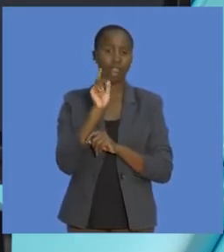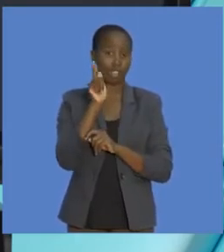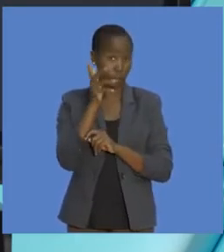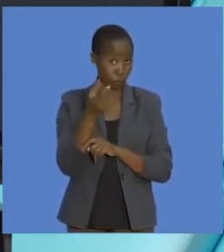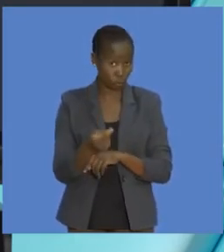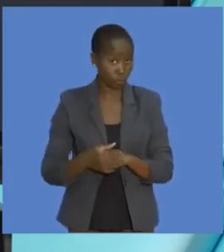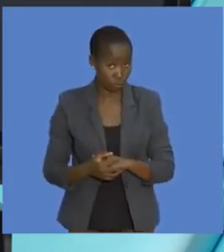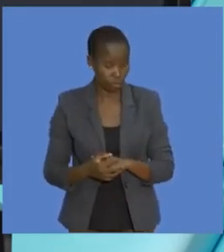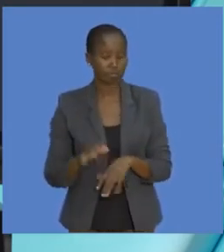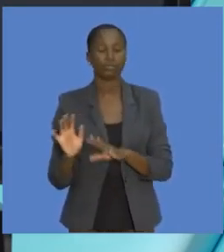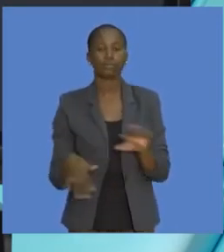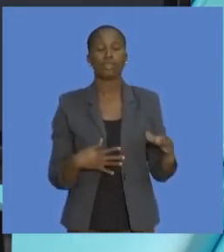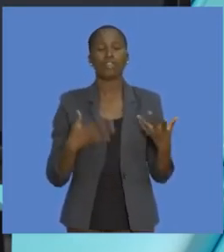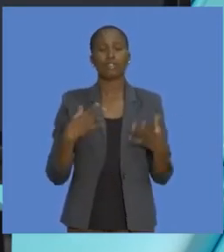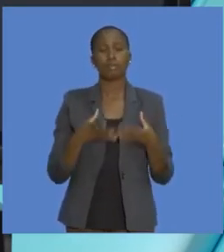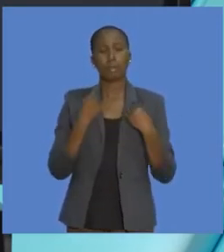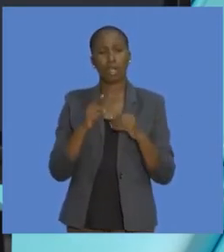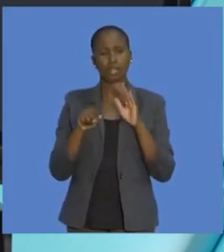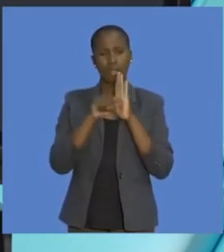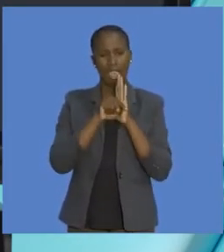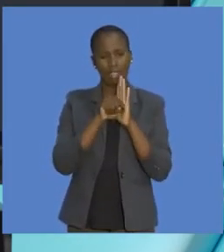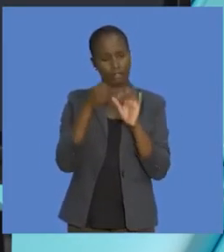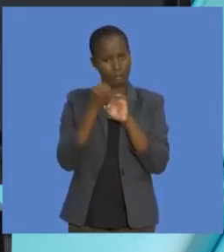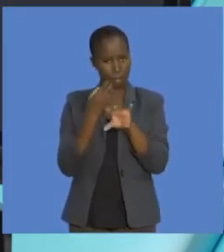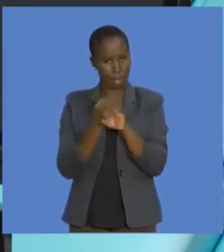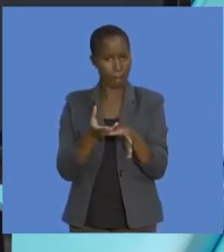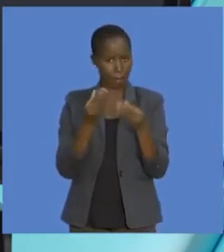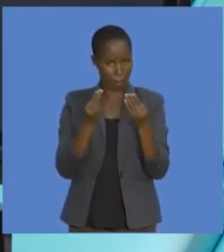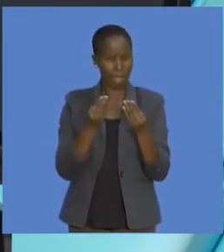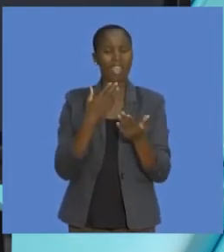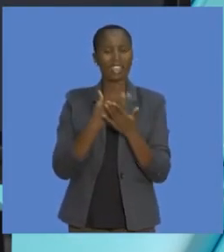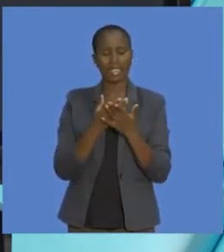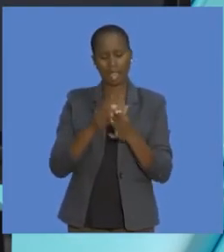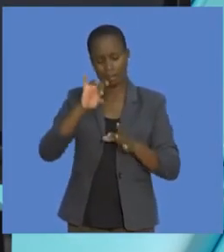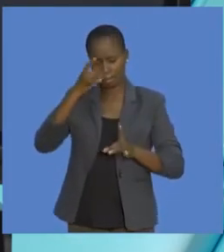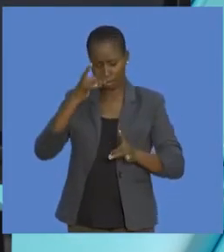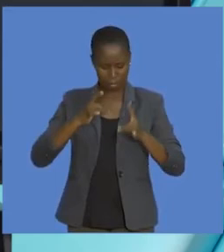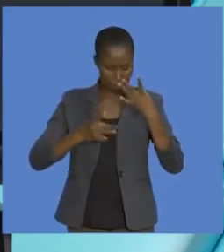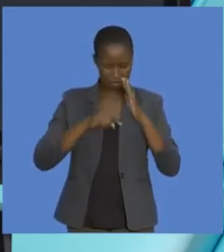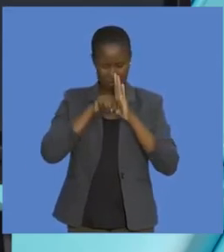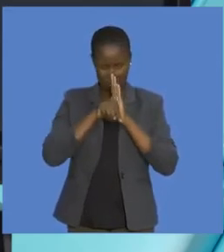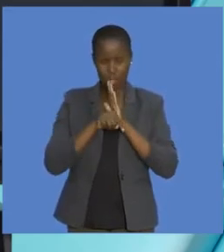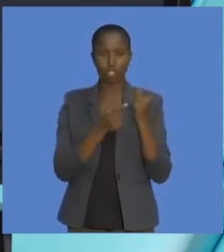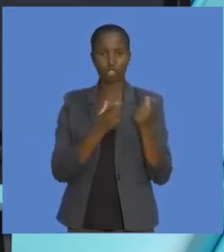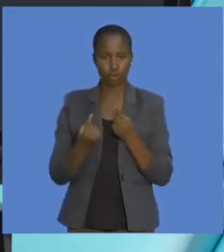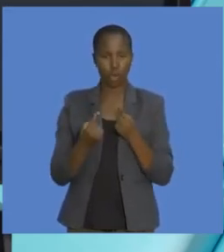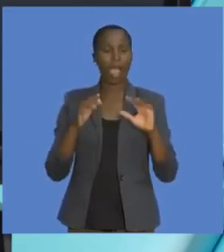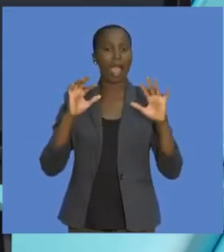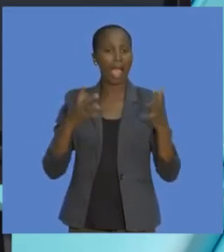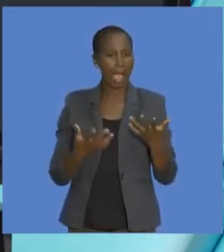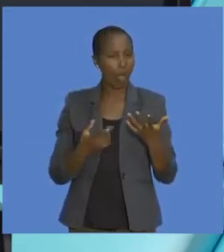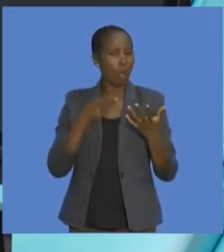off the last segment looking at negative feedback, and let's try and unpack that further to understand what is the mechanism in